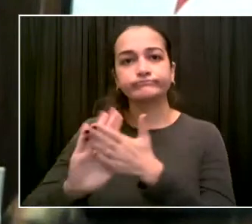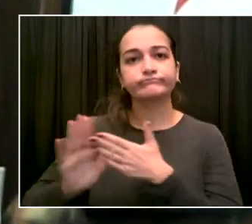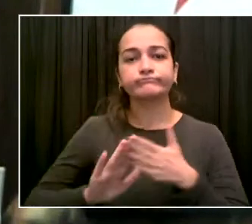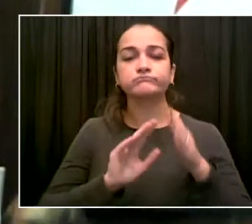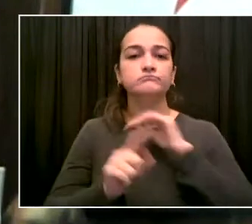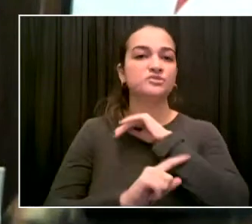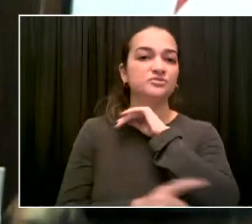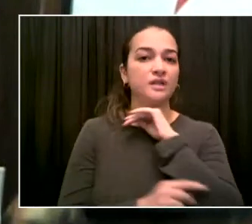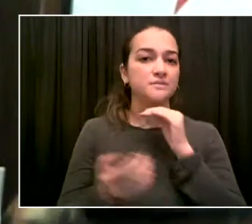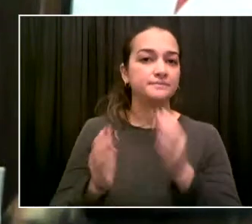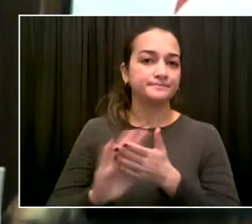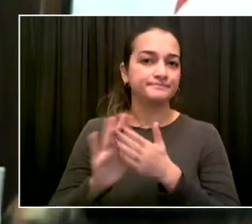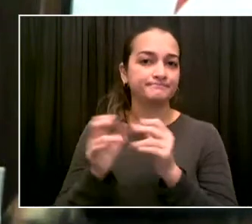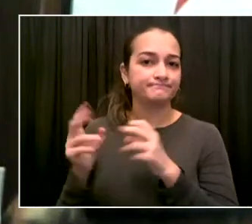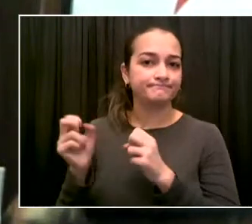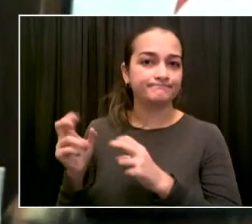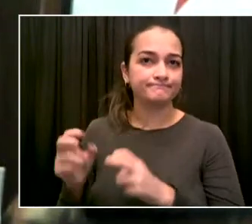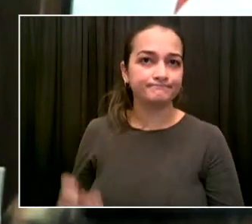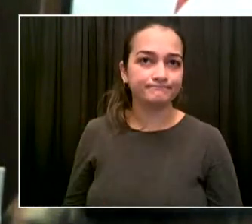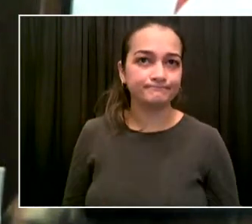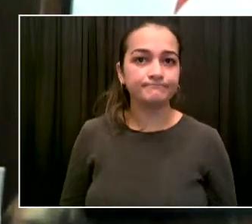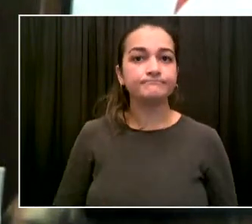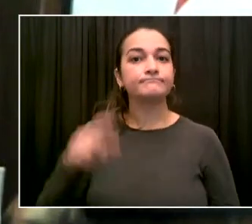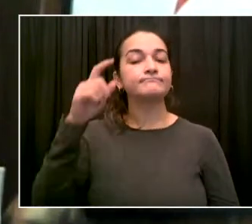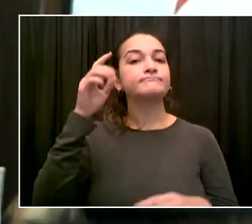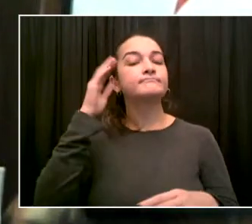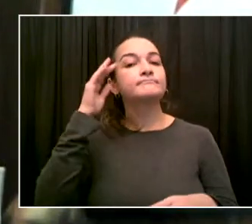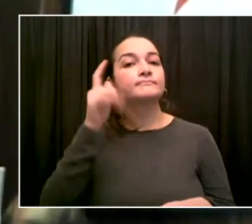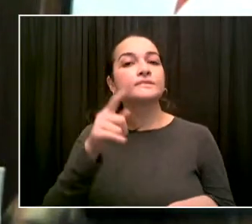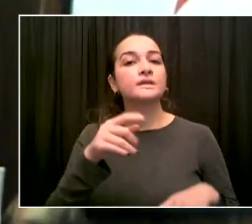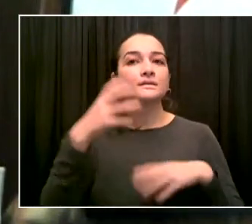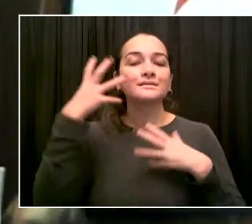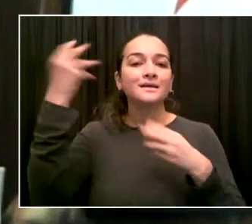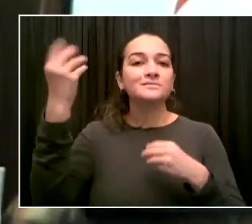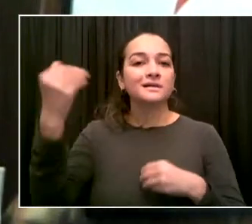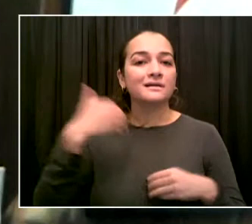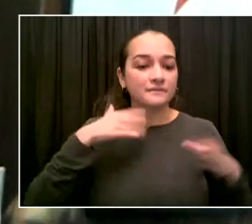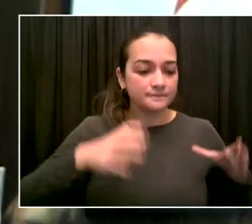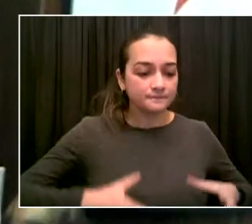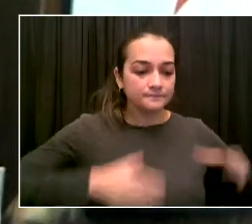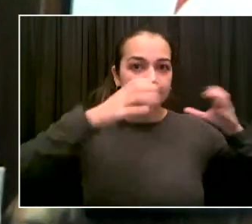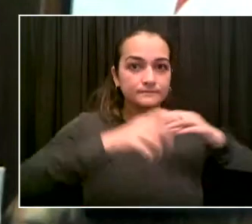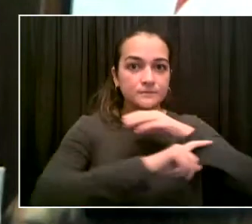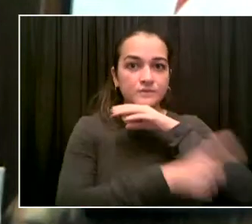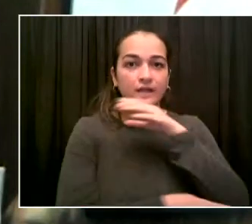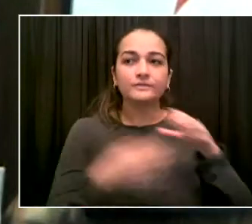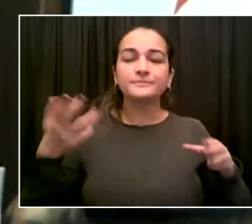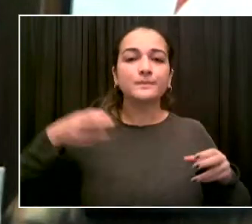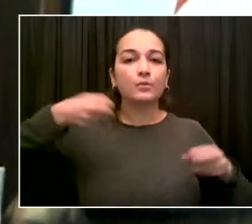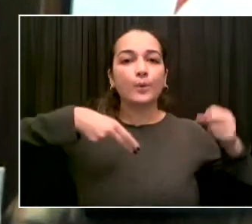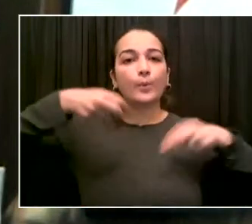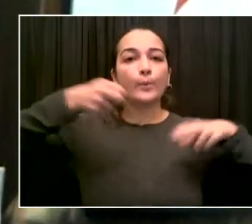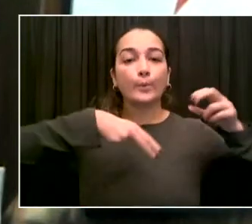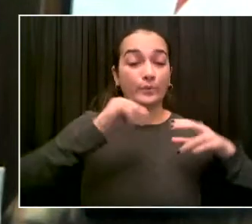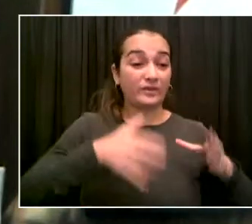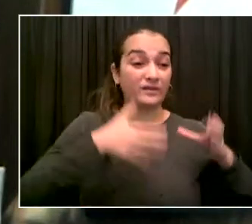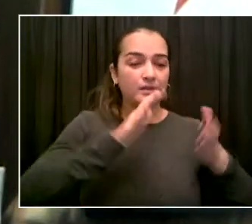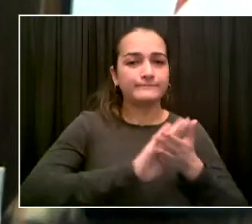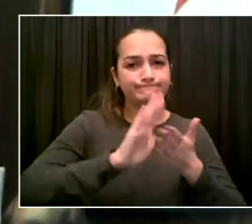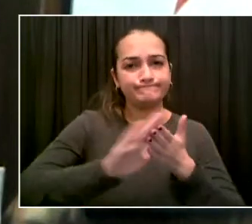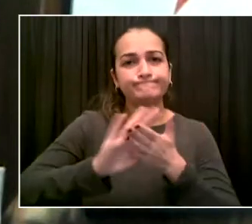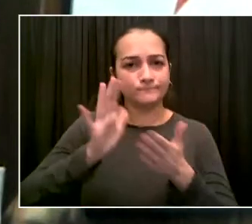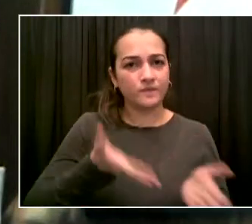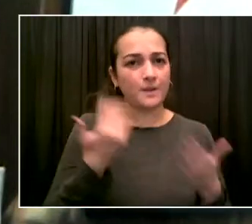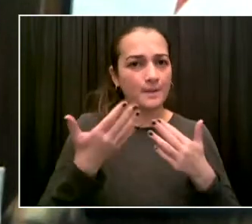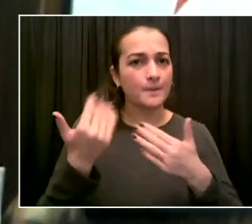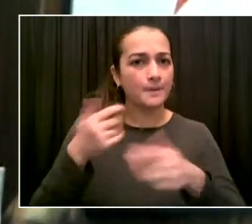like to commend my workforce who worked through the weekend, took on the extra tours away from their family to help us get back into a position. And I do want to humbly say to all